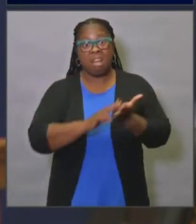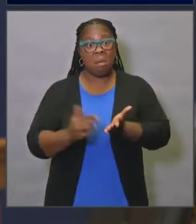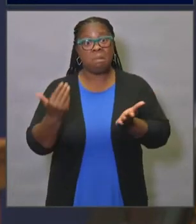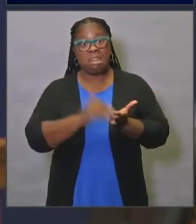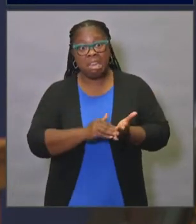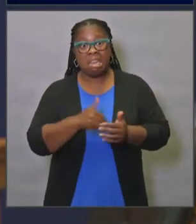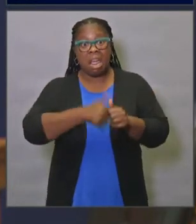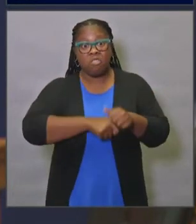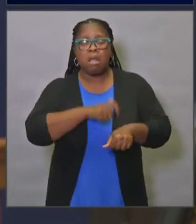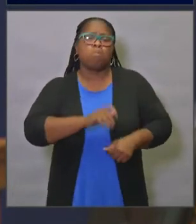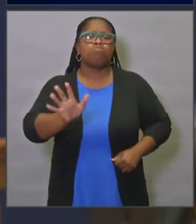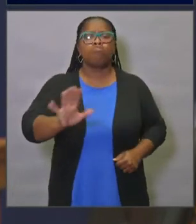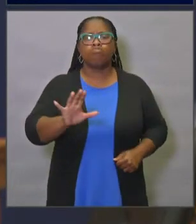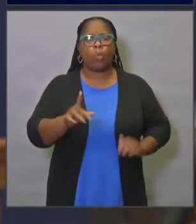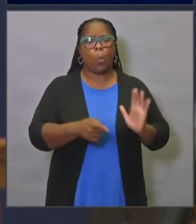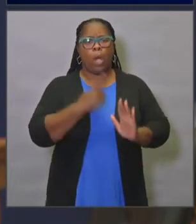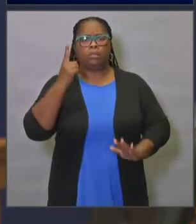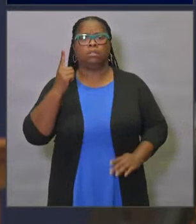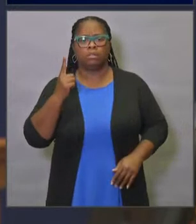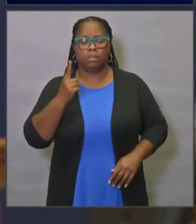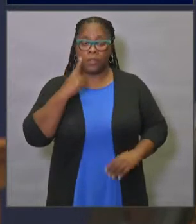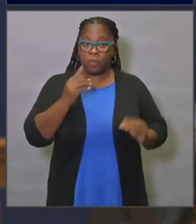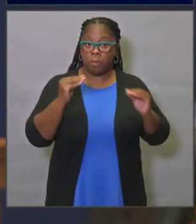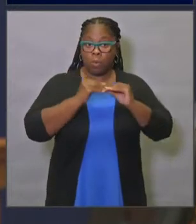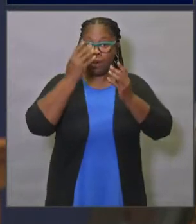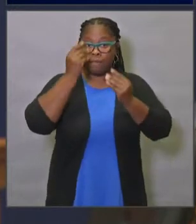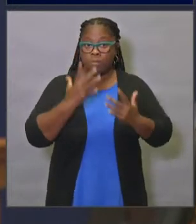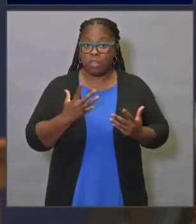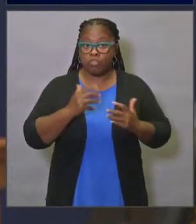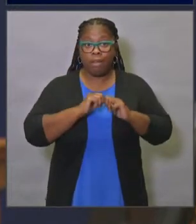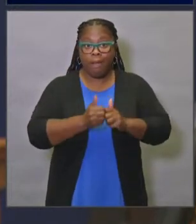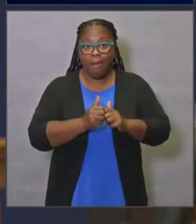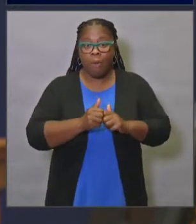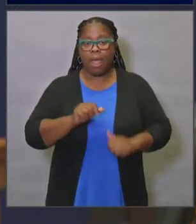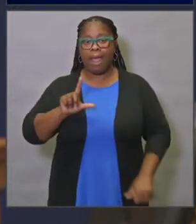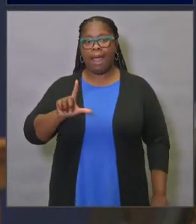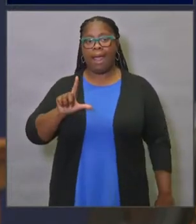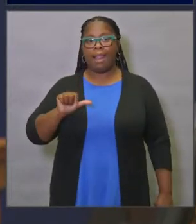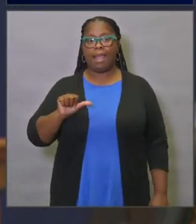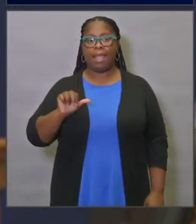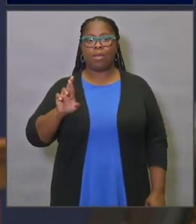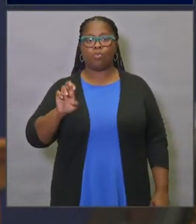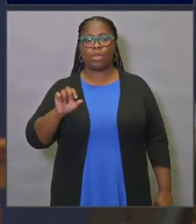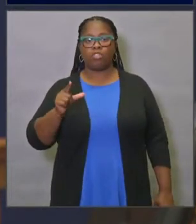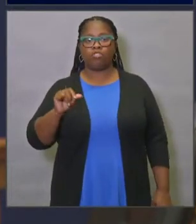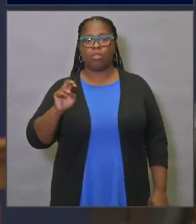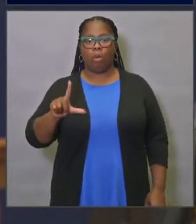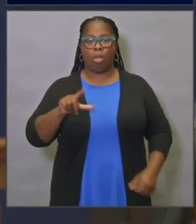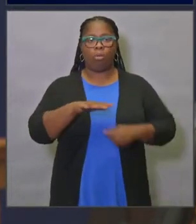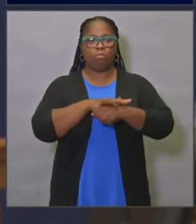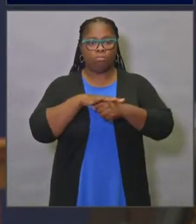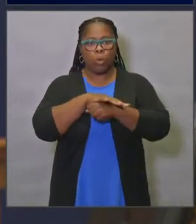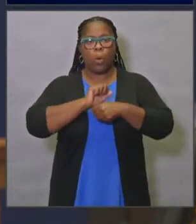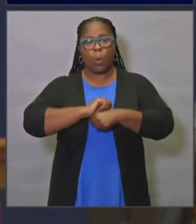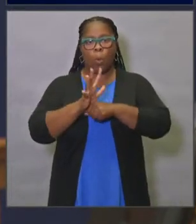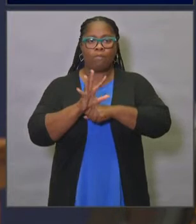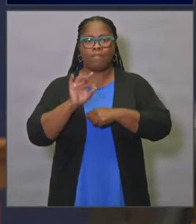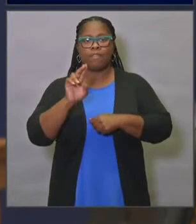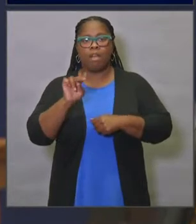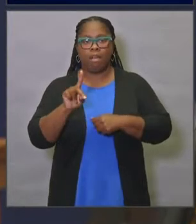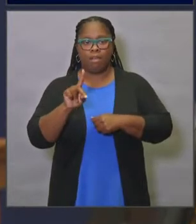more information on the fund and to apply, please visit LA Regional COVID Fund website at